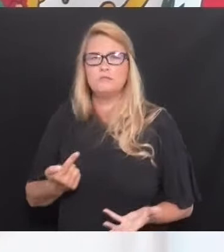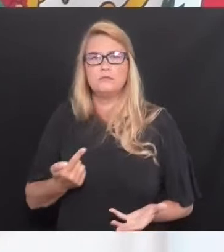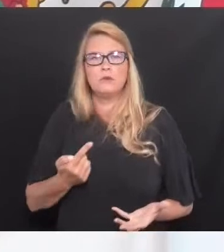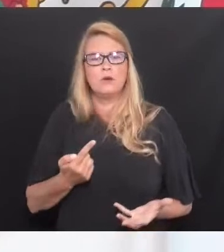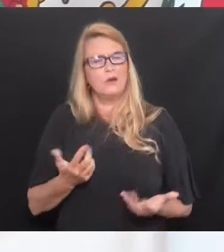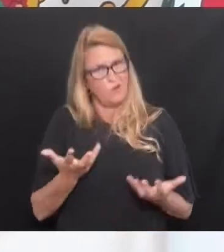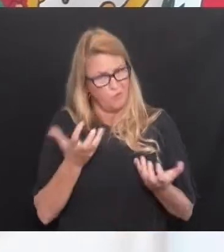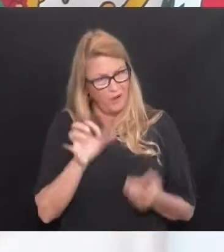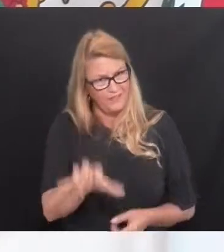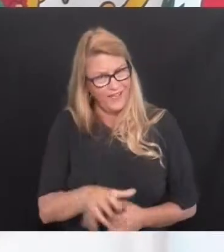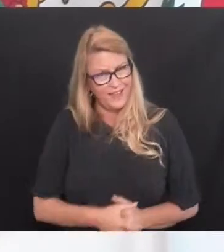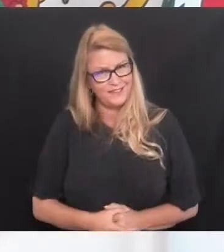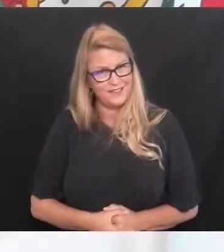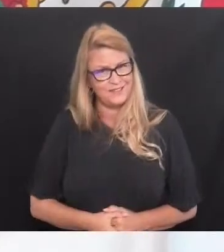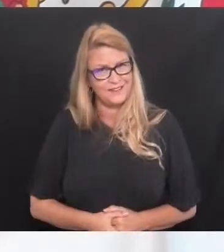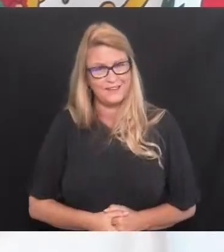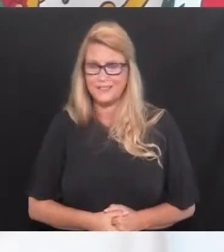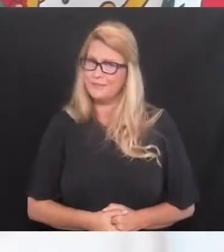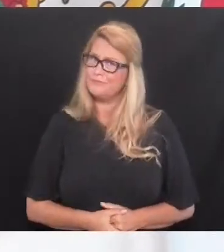are we going to get into that?